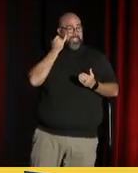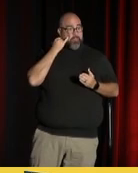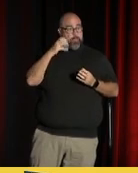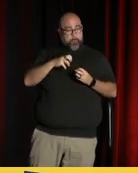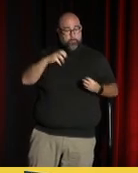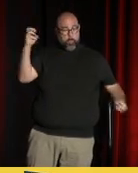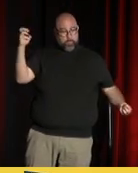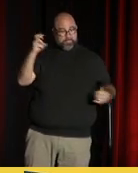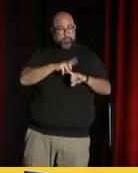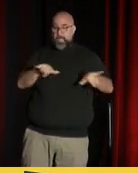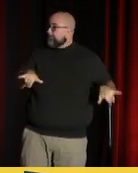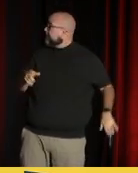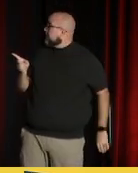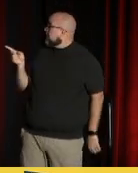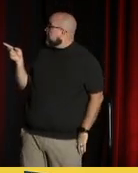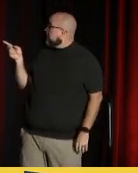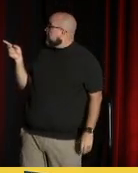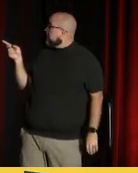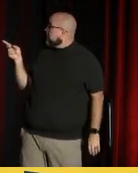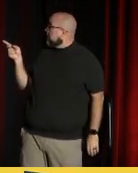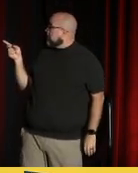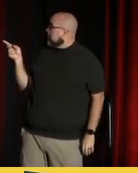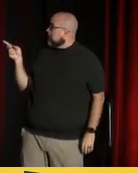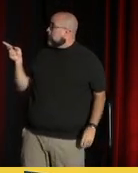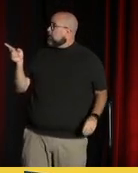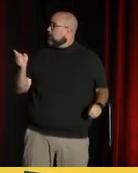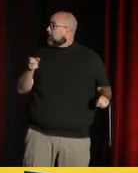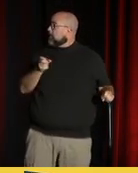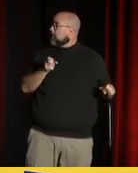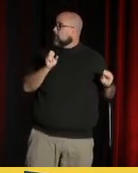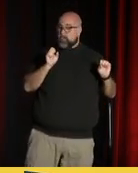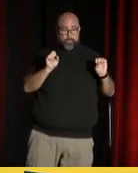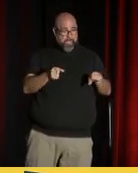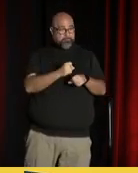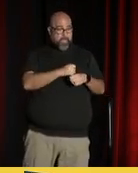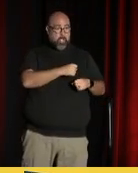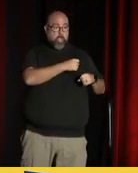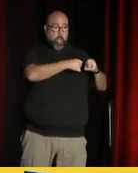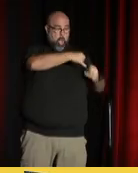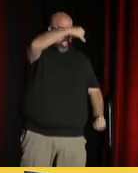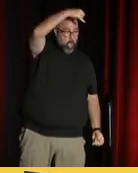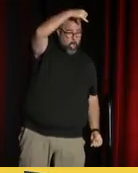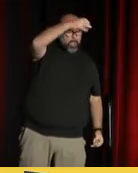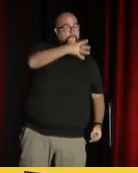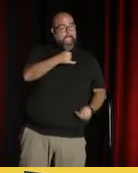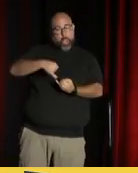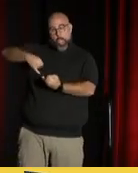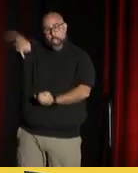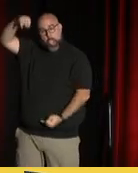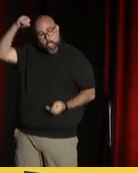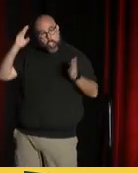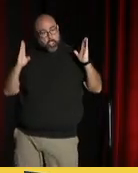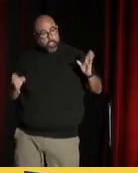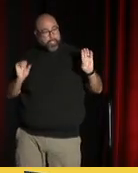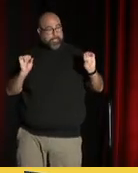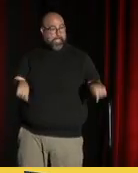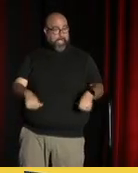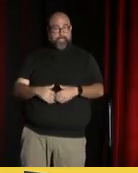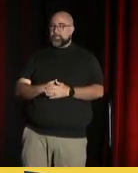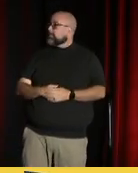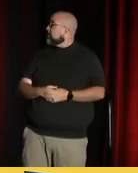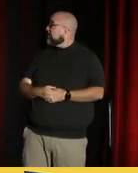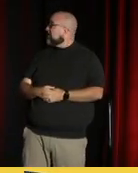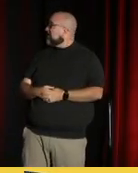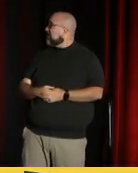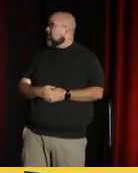both pom-poms at the same time, you can make a long string on this side and a long string on this side. But